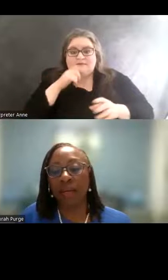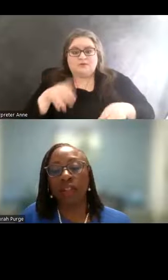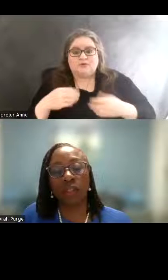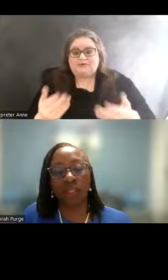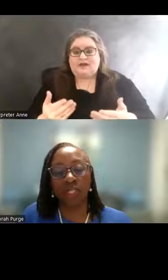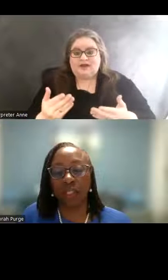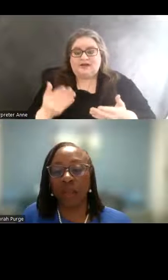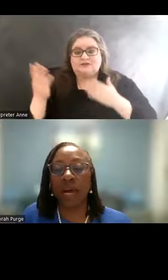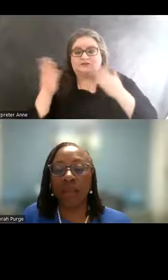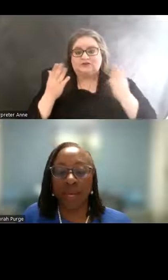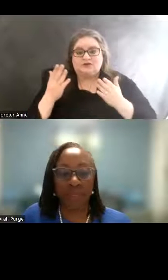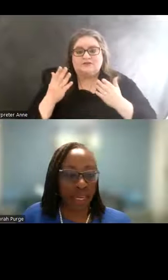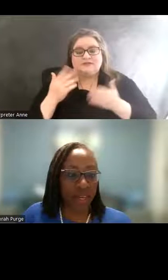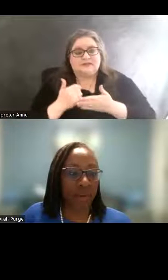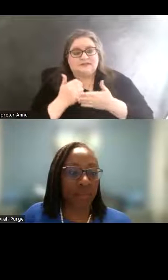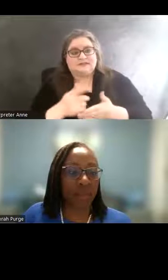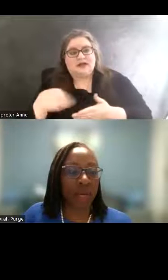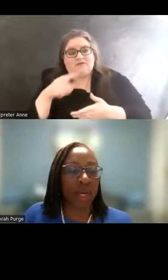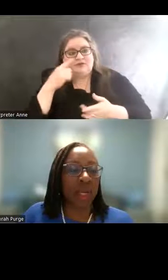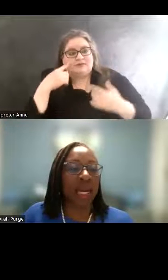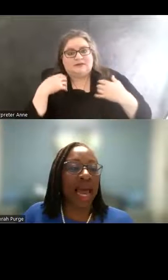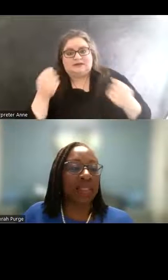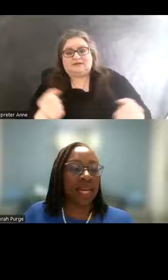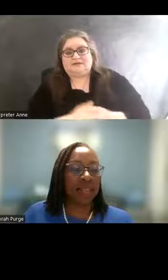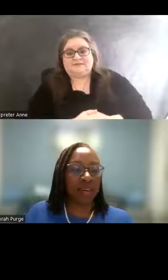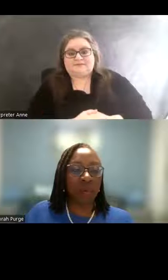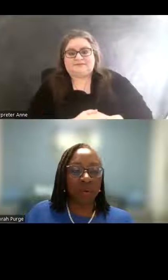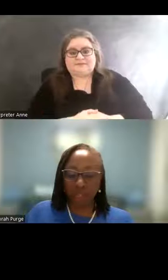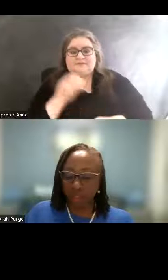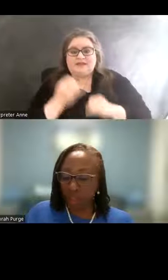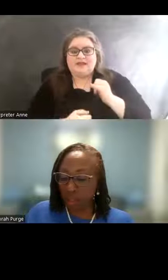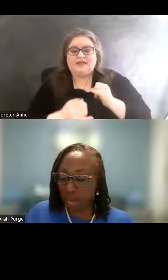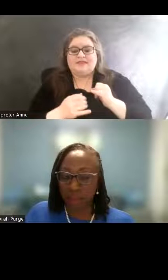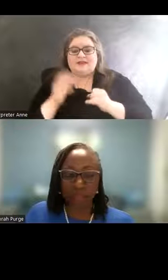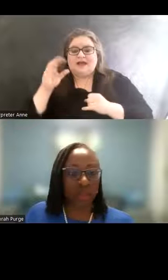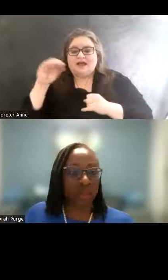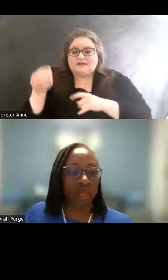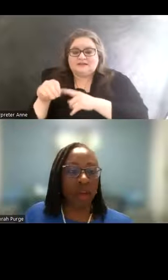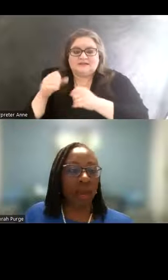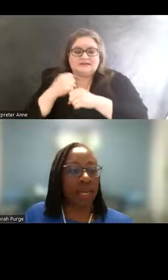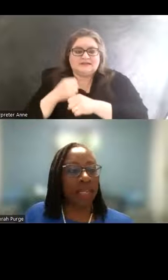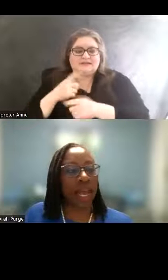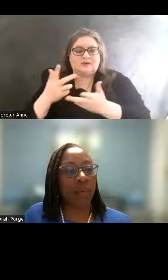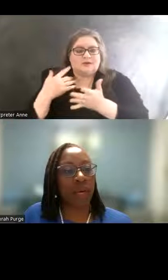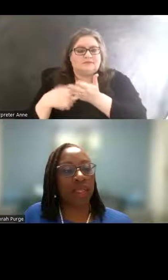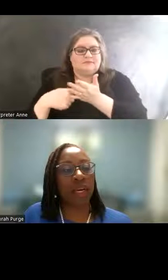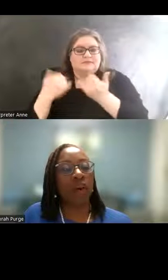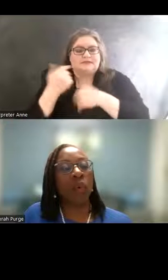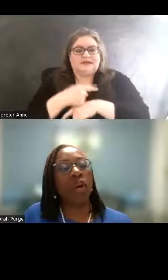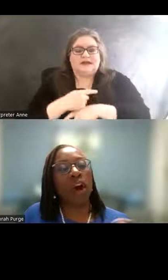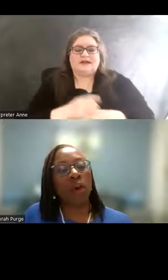provided services to help them heal. The last stats that I wanted to talk about today